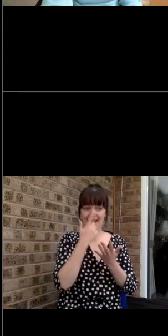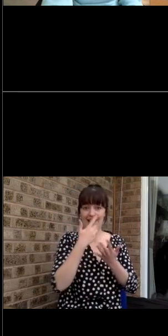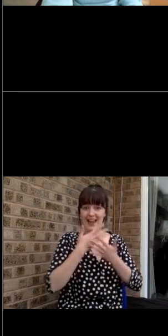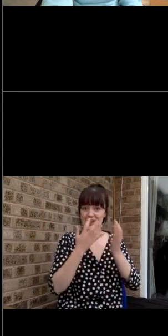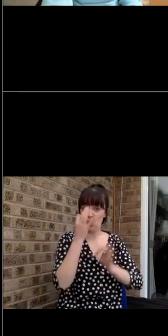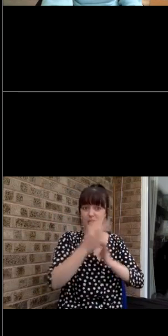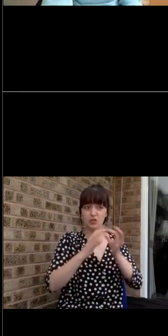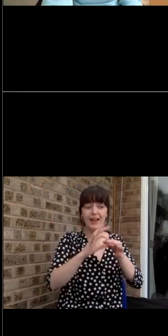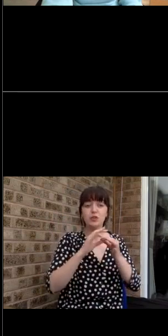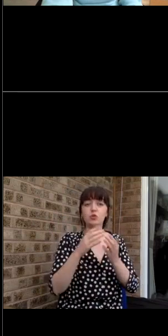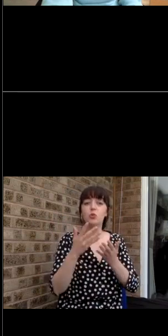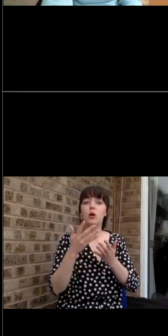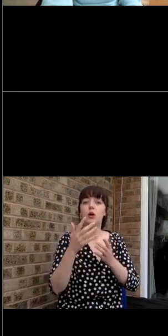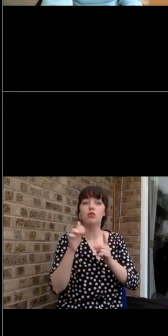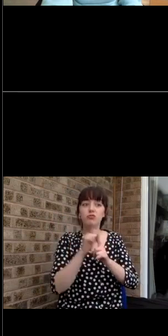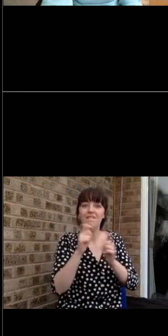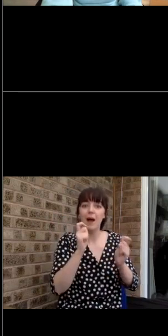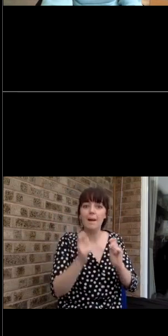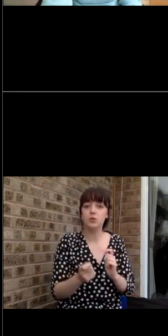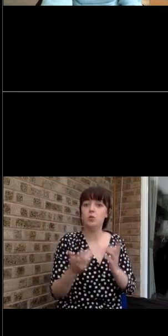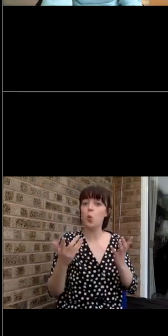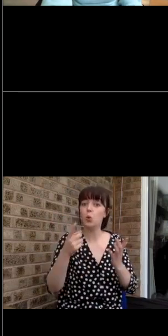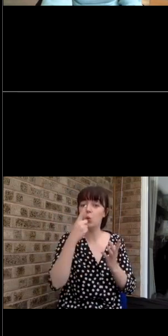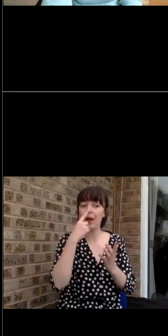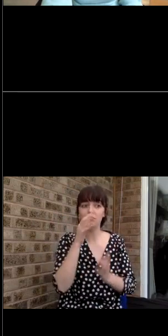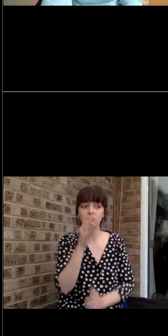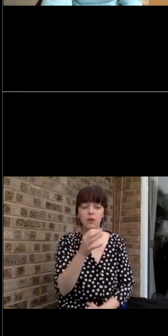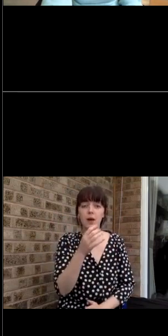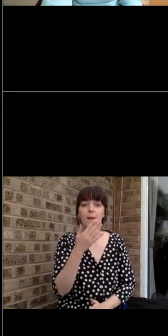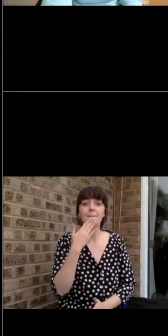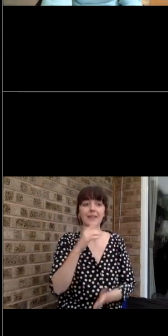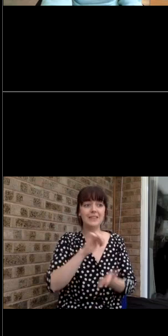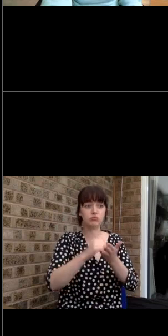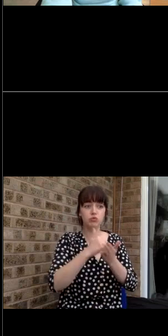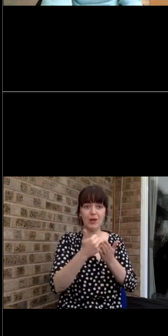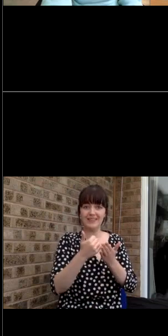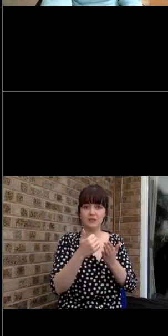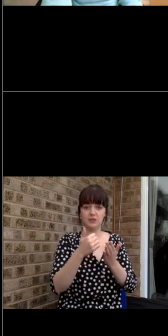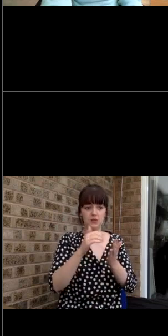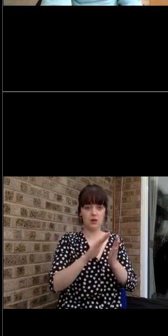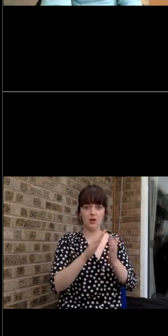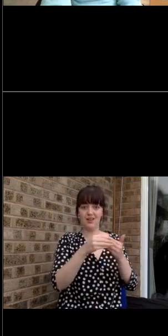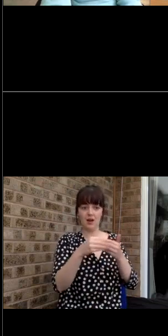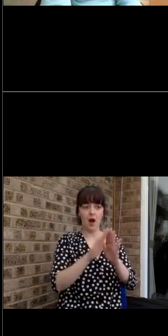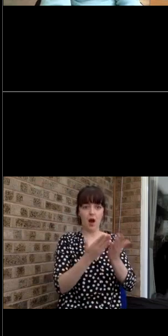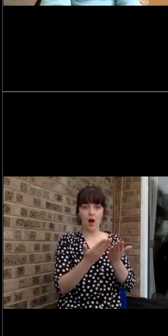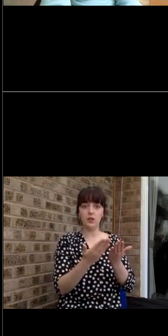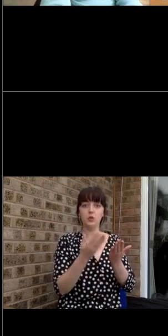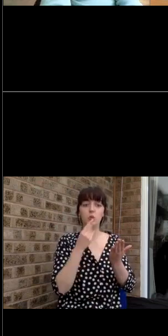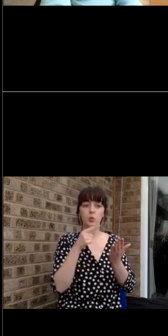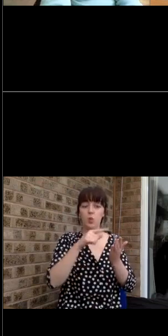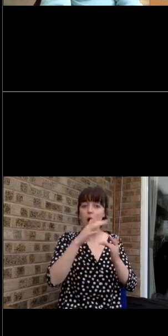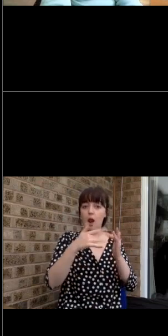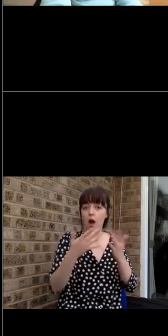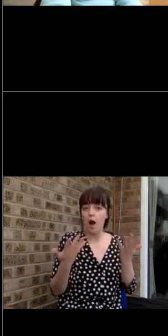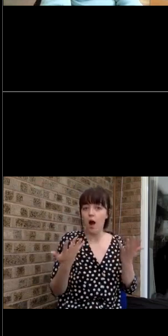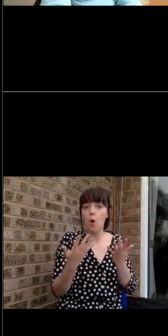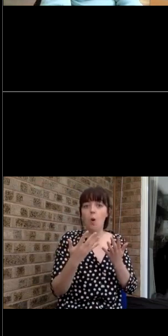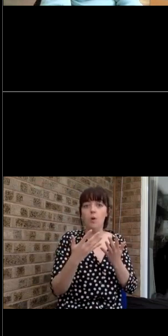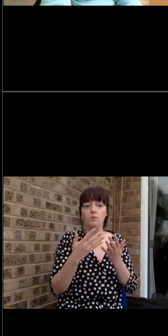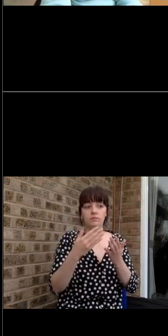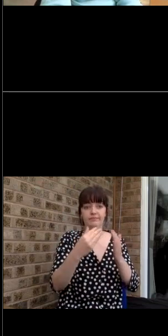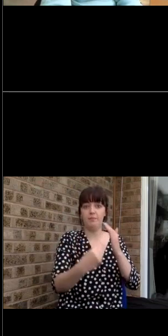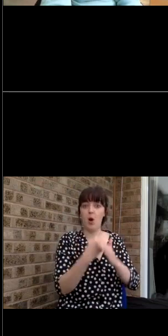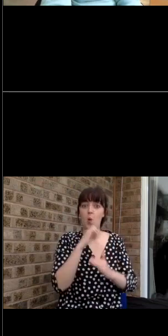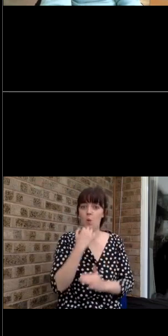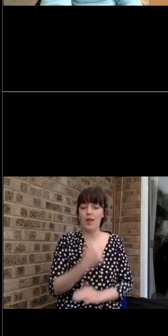can also submit a request for printed consultation materials using any of these methods. I'm going to take a moment now